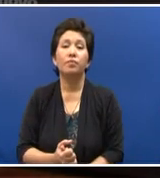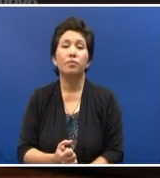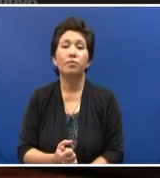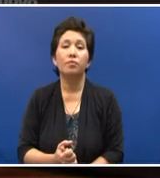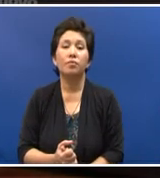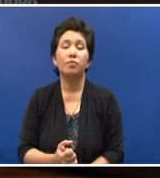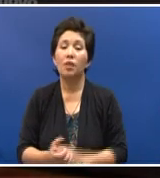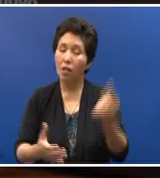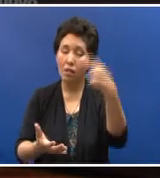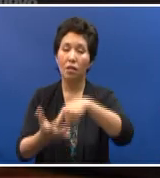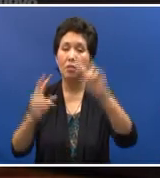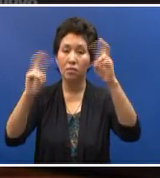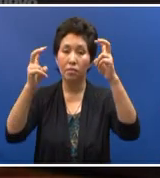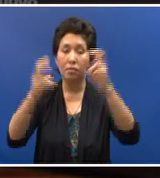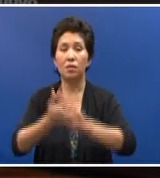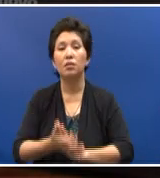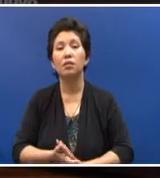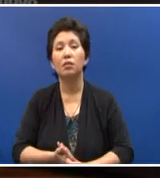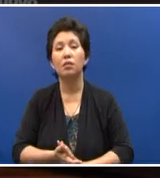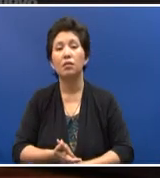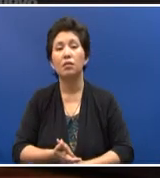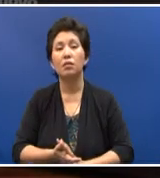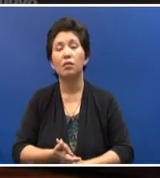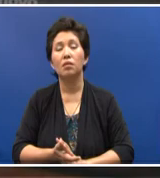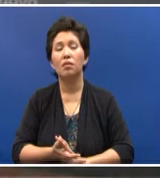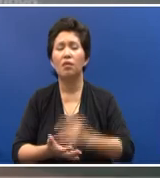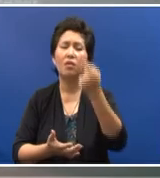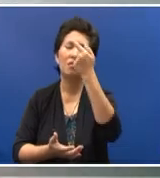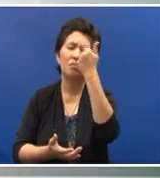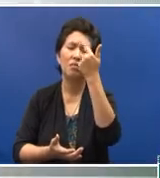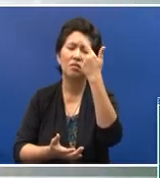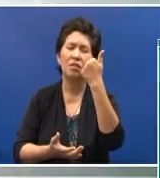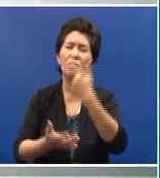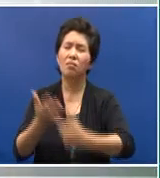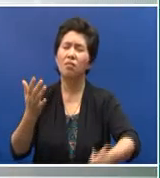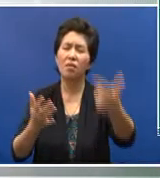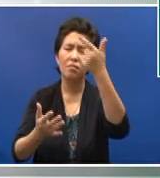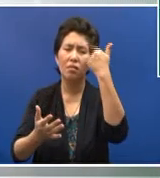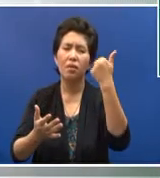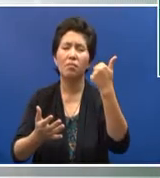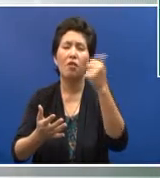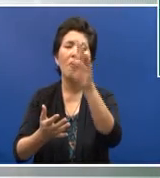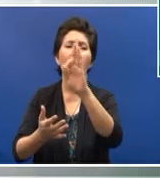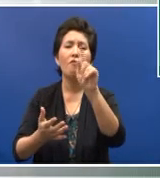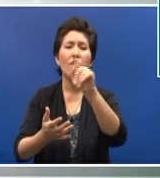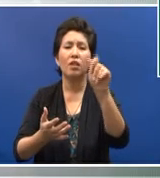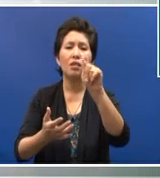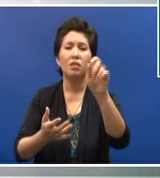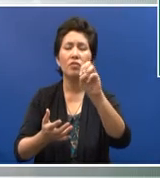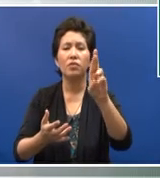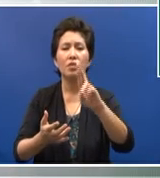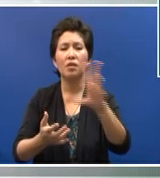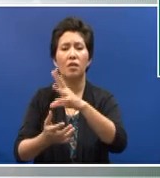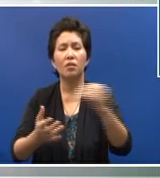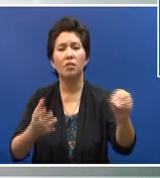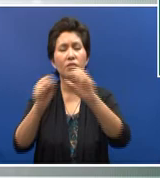Okay, in this topic, the focus is to see the differences of the systems of productions